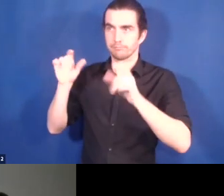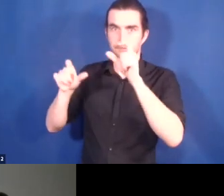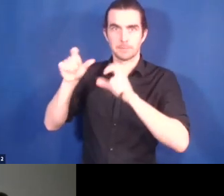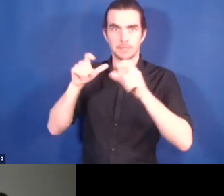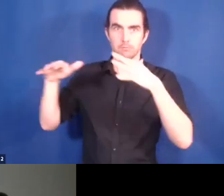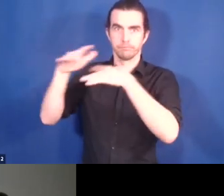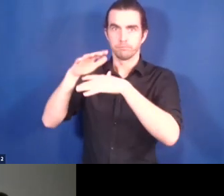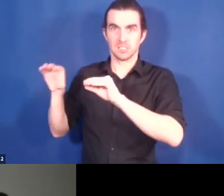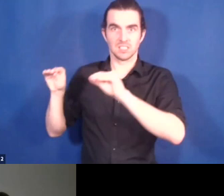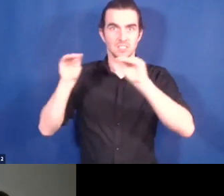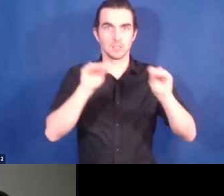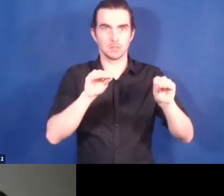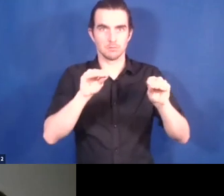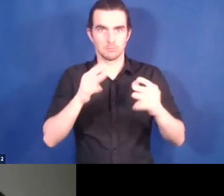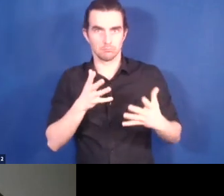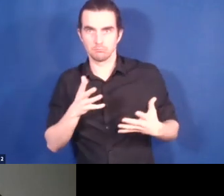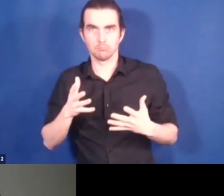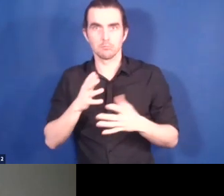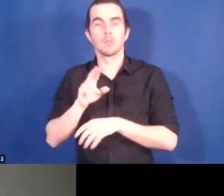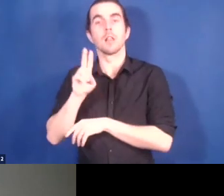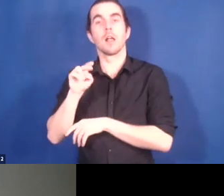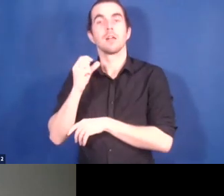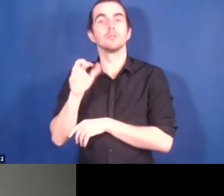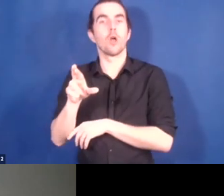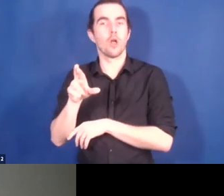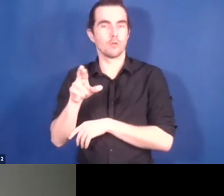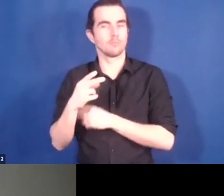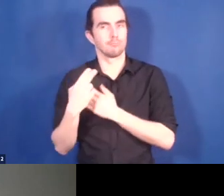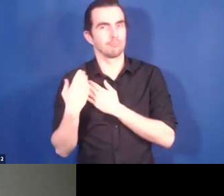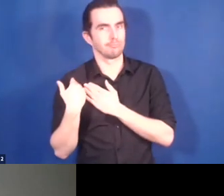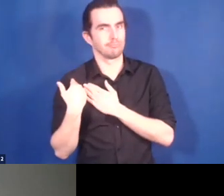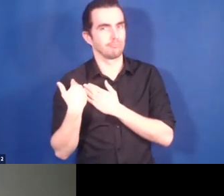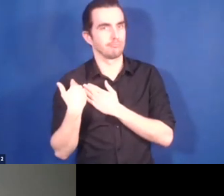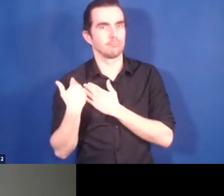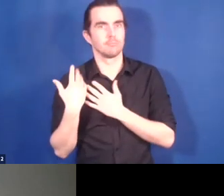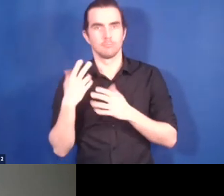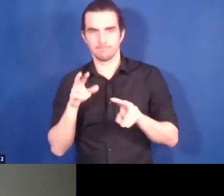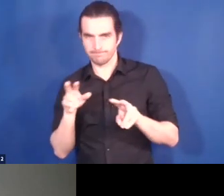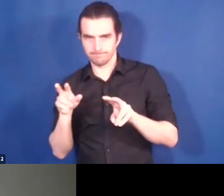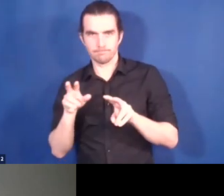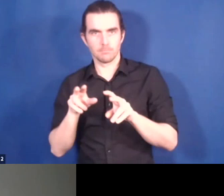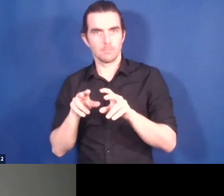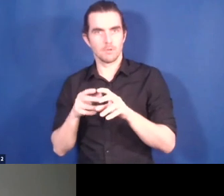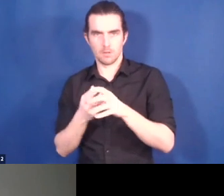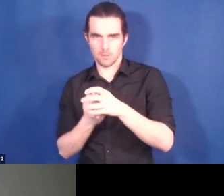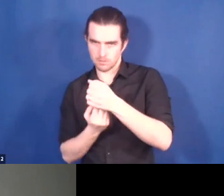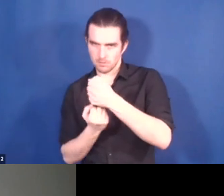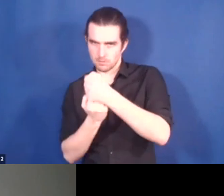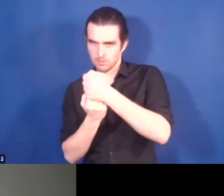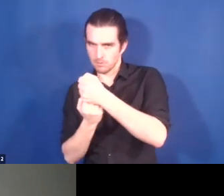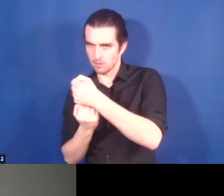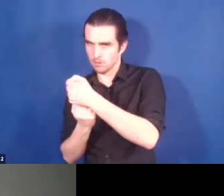in advocating on behalf of the protection of displaced persons, that we make certain that